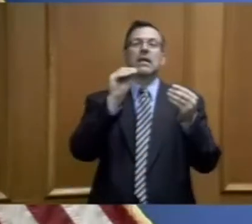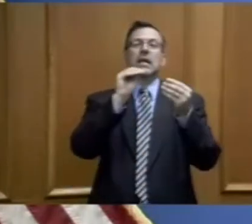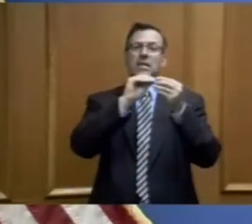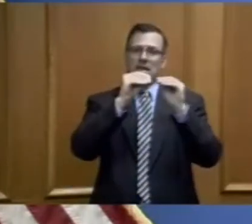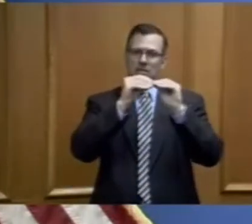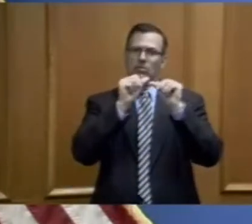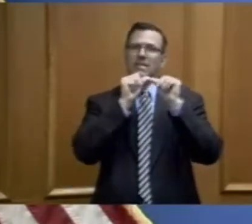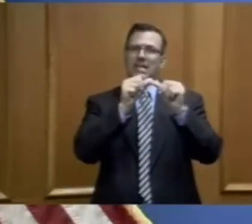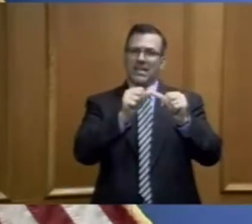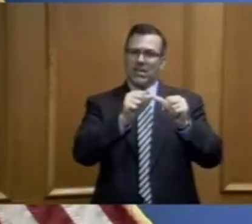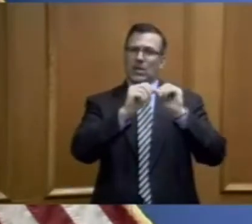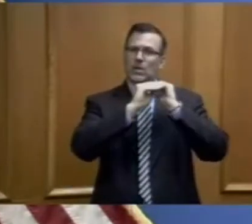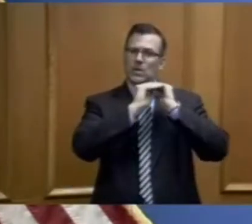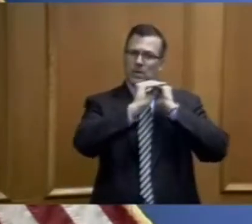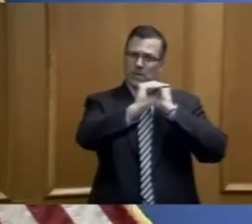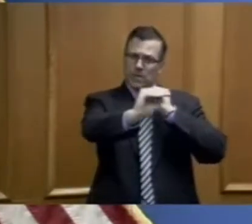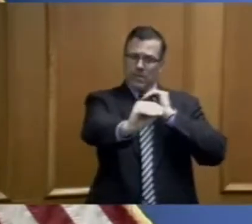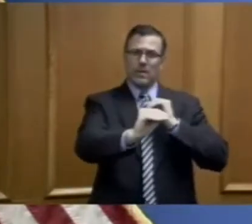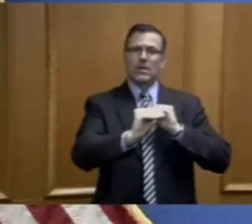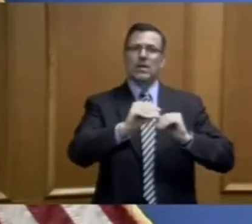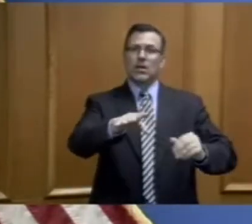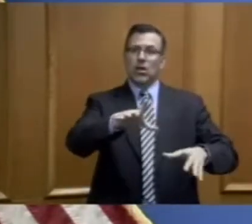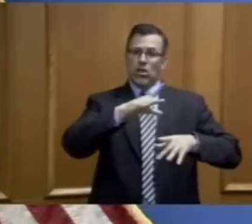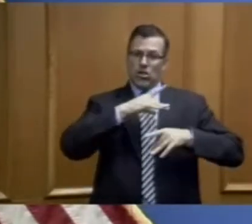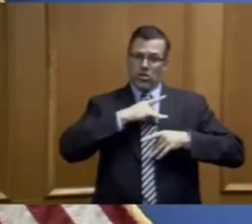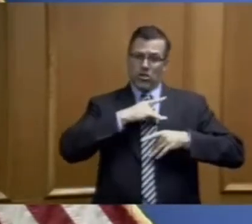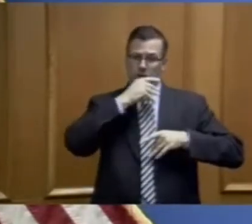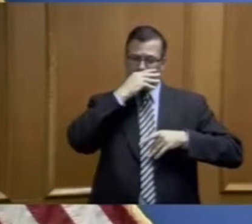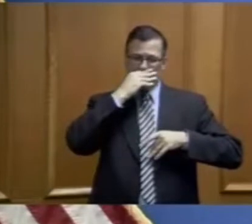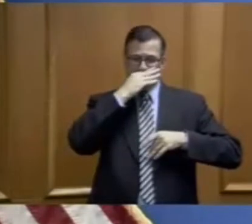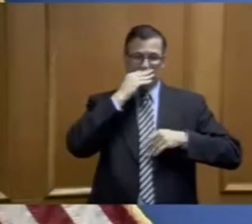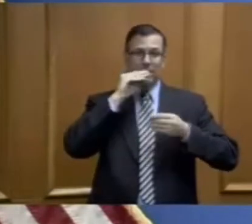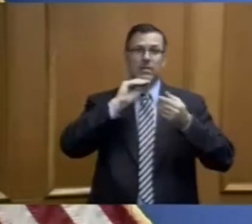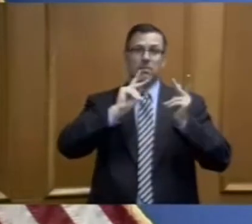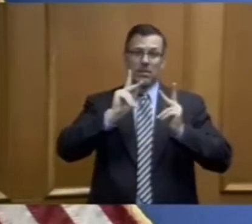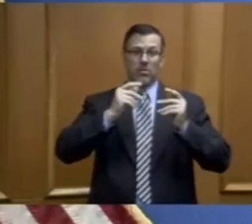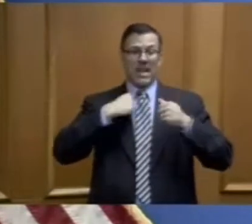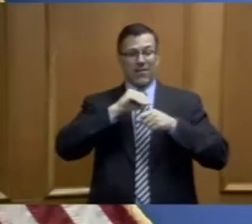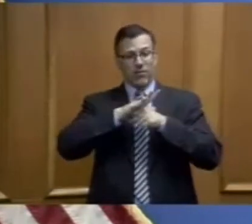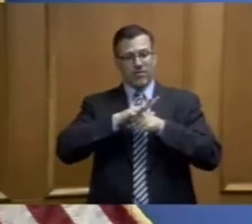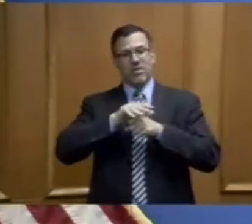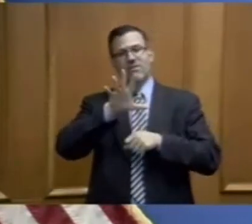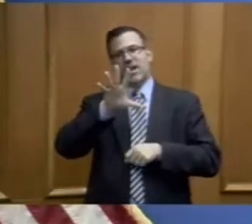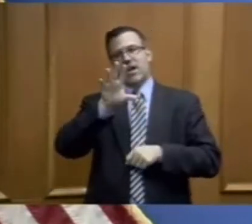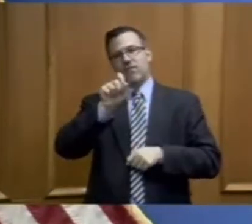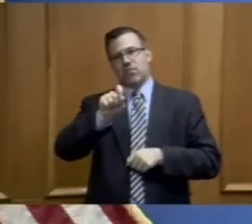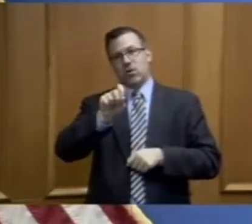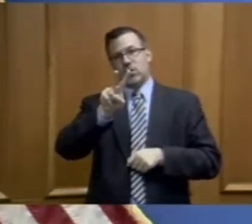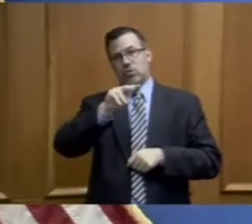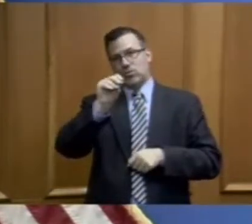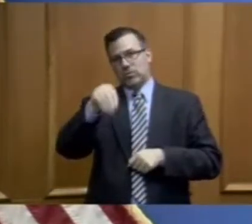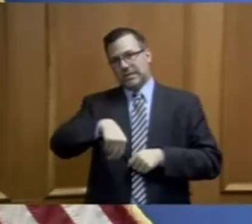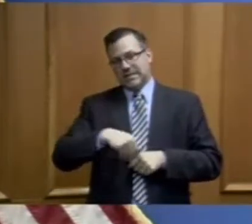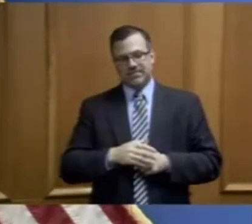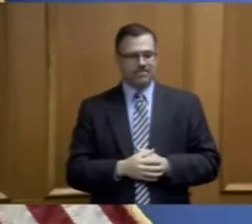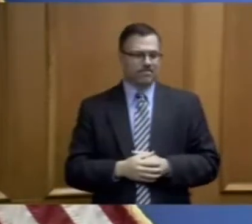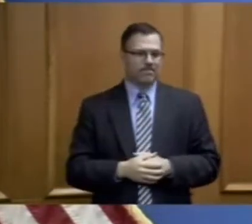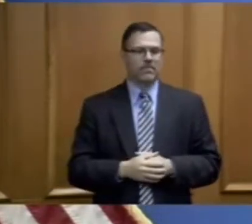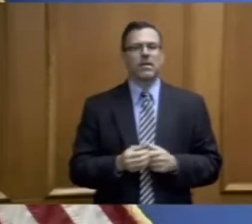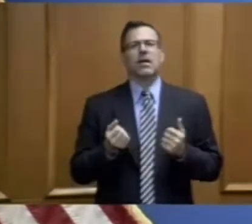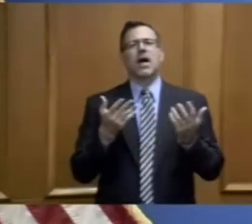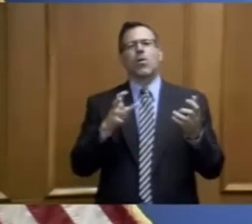flatten, and our positivity rate now is down to 5.2%. I want to give you a few comments on long-term